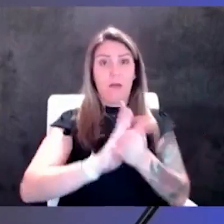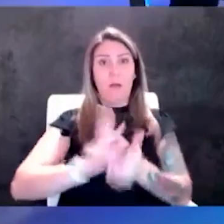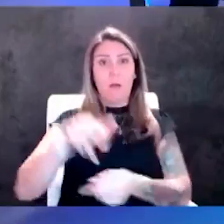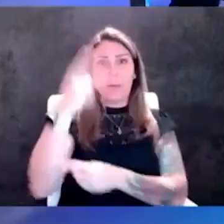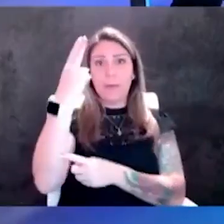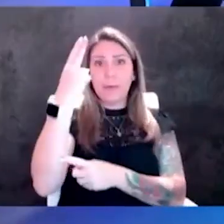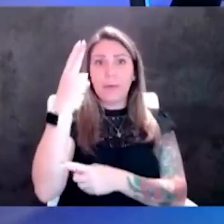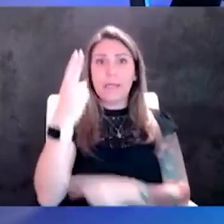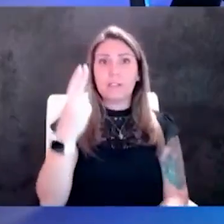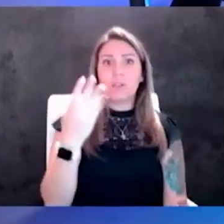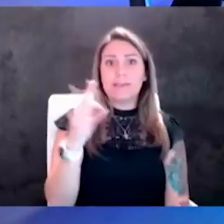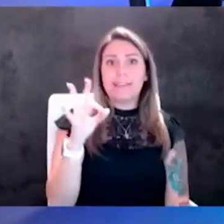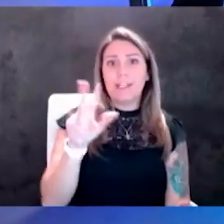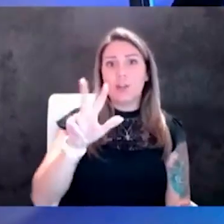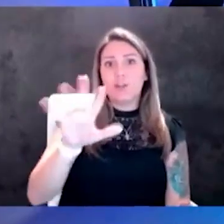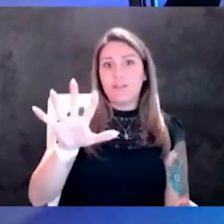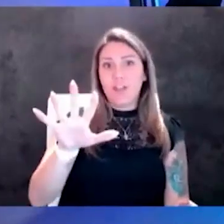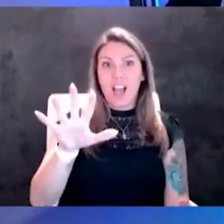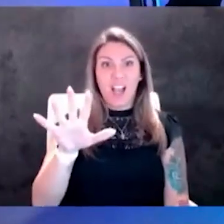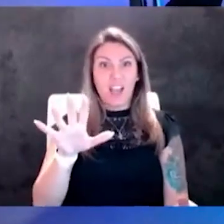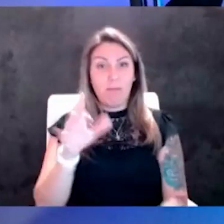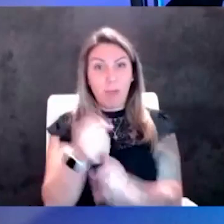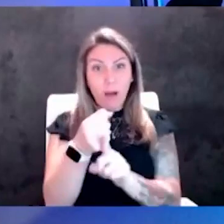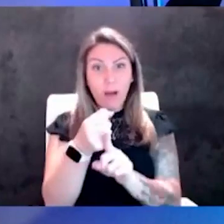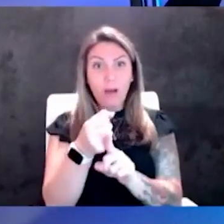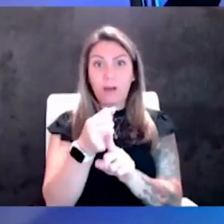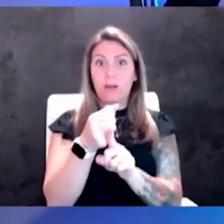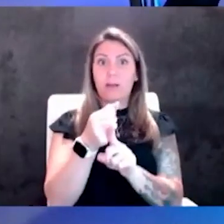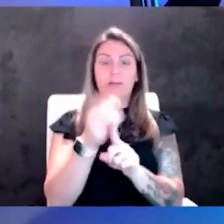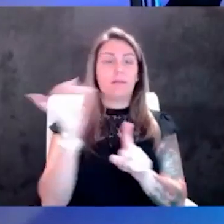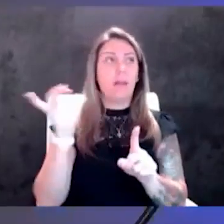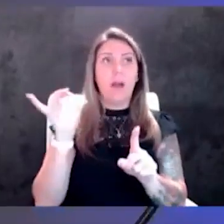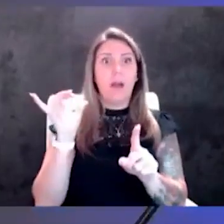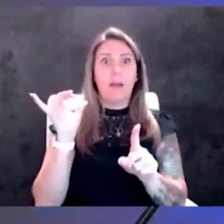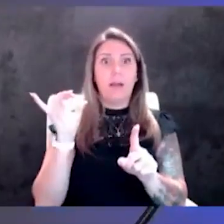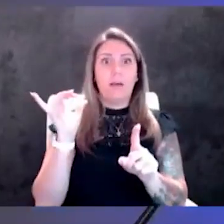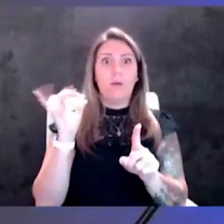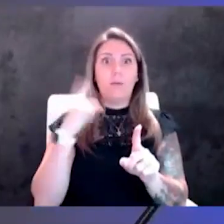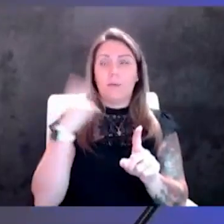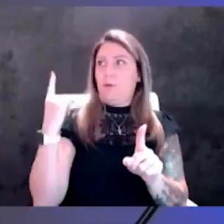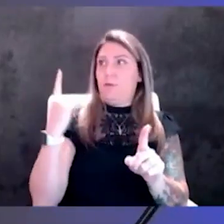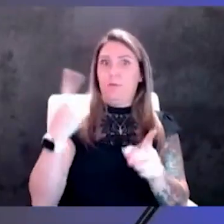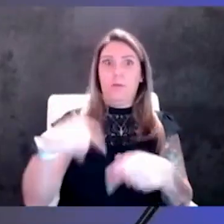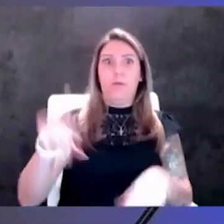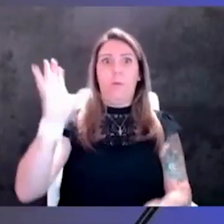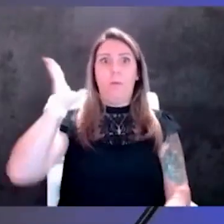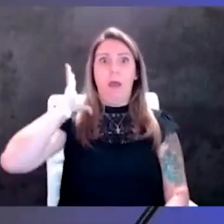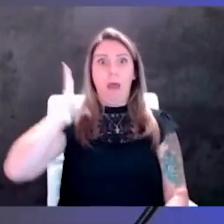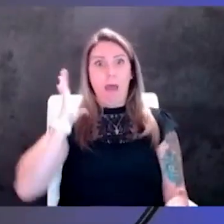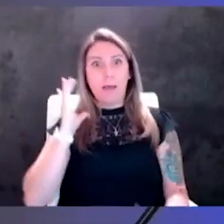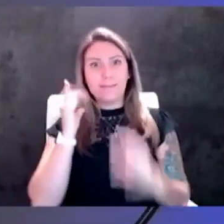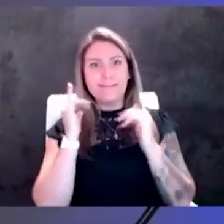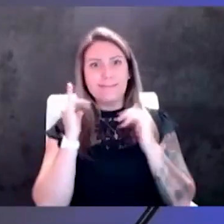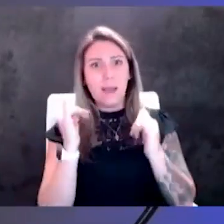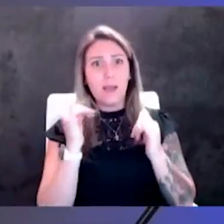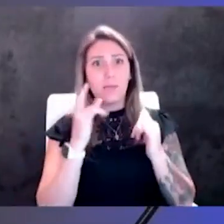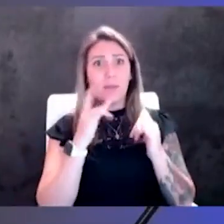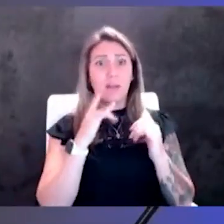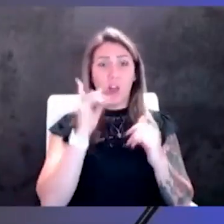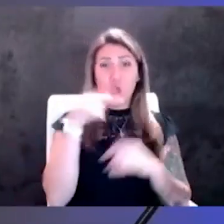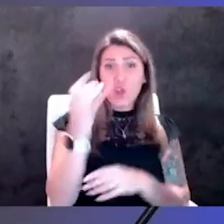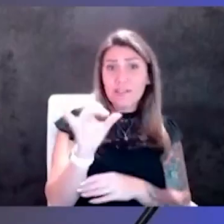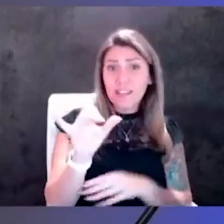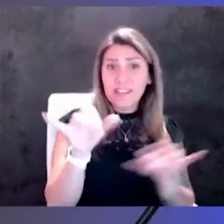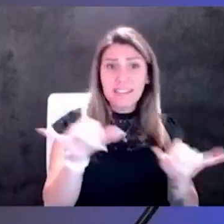trying to again, is what you're saying. come back. We're going back to 1938. Yeah, and we are inexorably headed that direction because